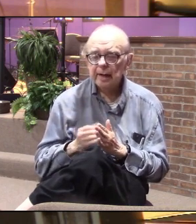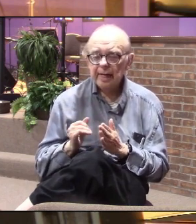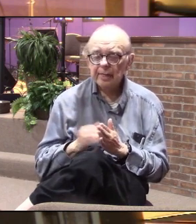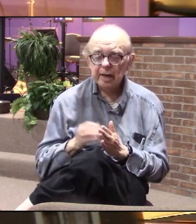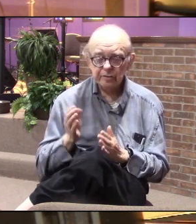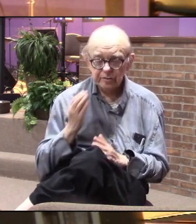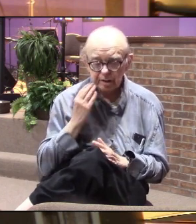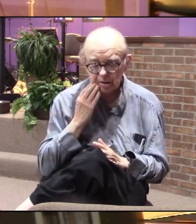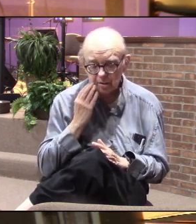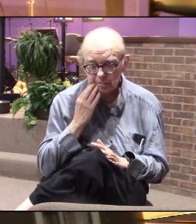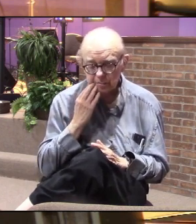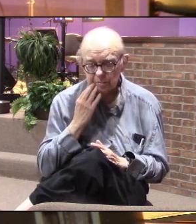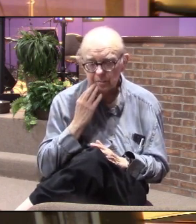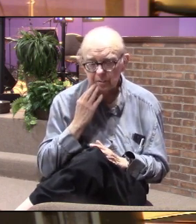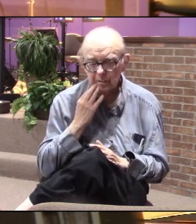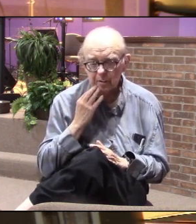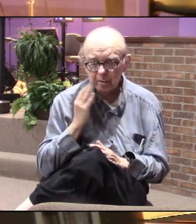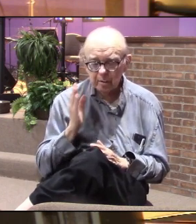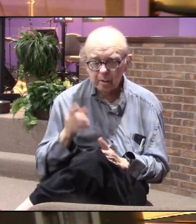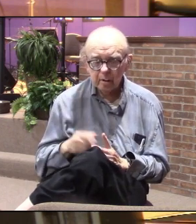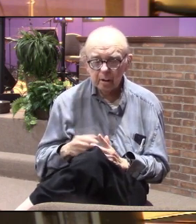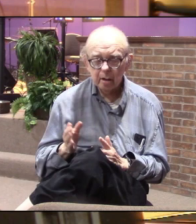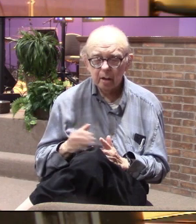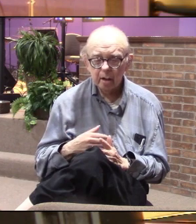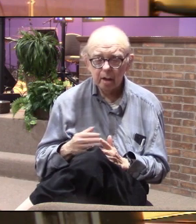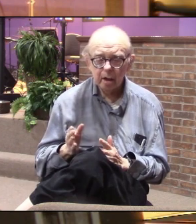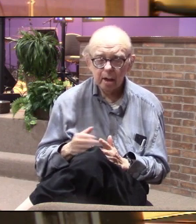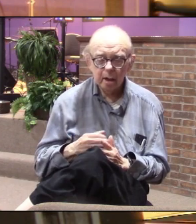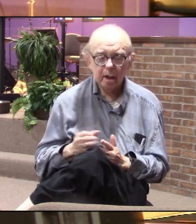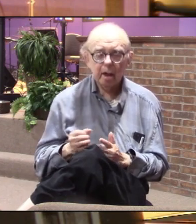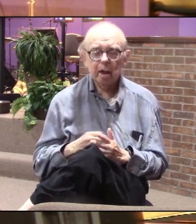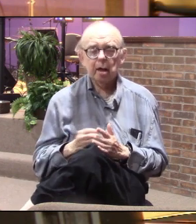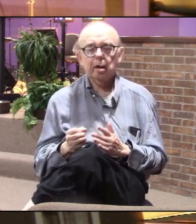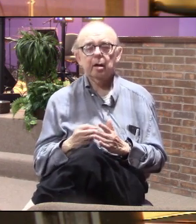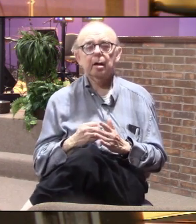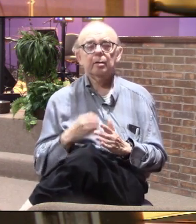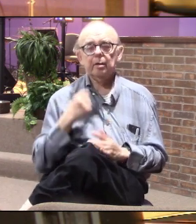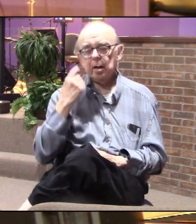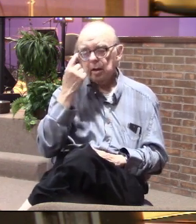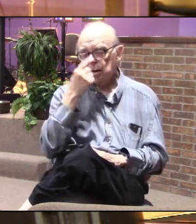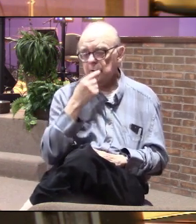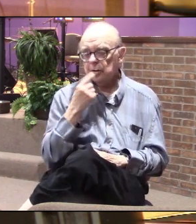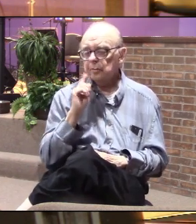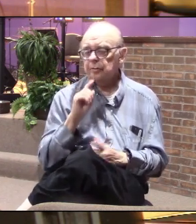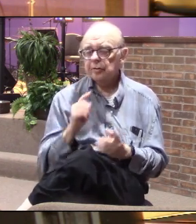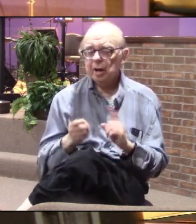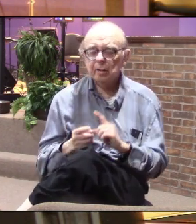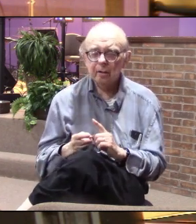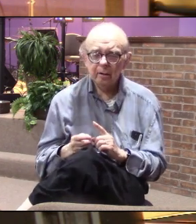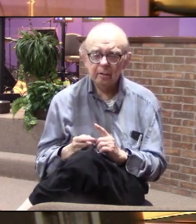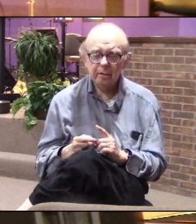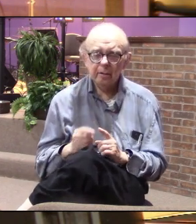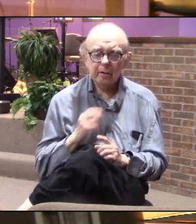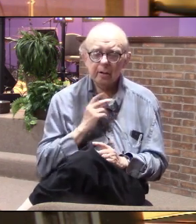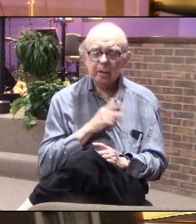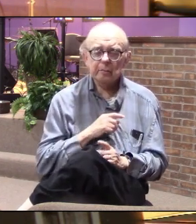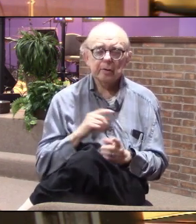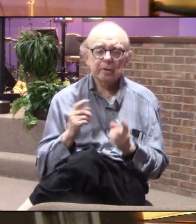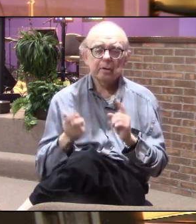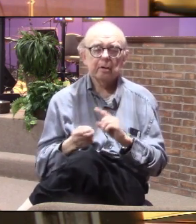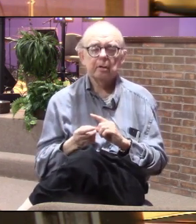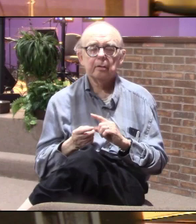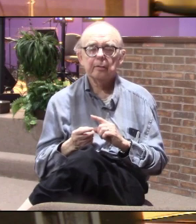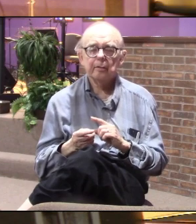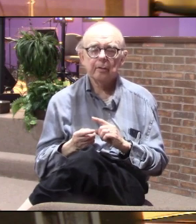knows. She will start singing that song, and her appearance changes. Her personality